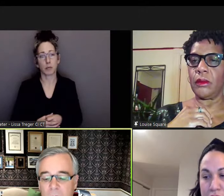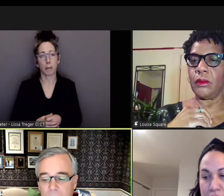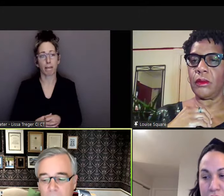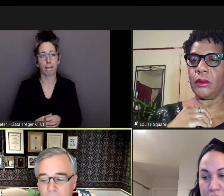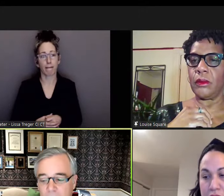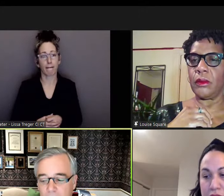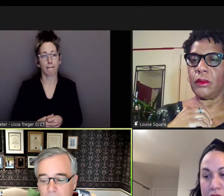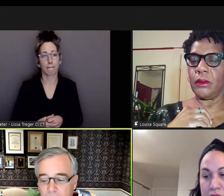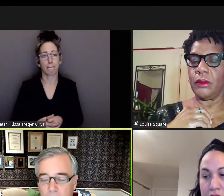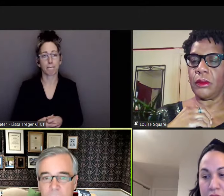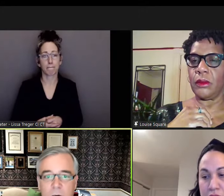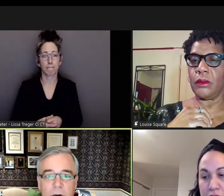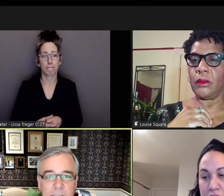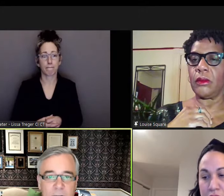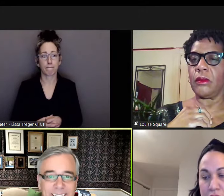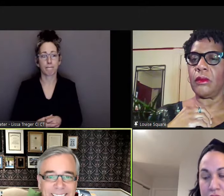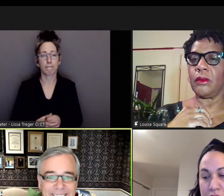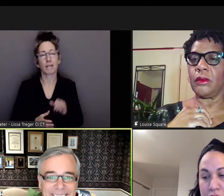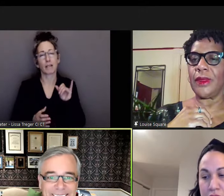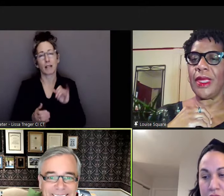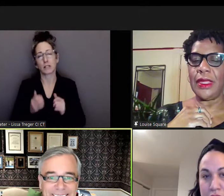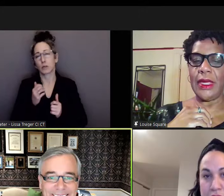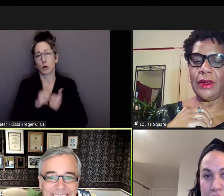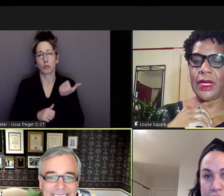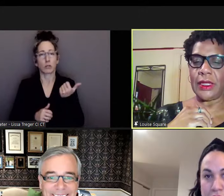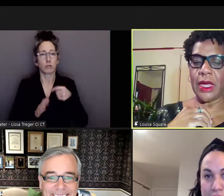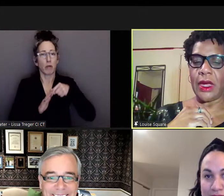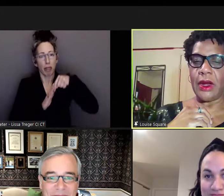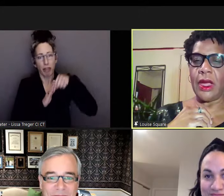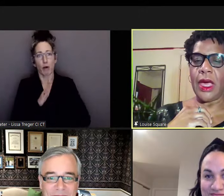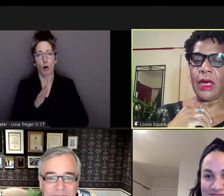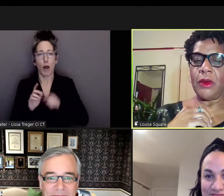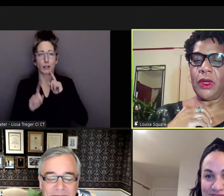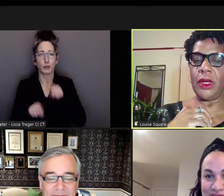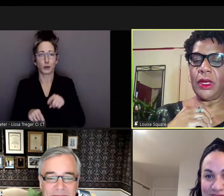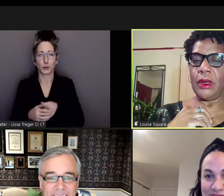the most thorough answer I can give. Thank you,